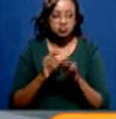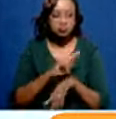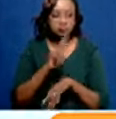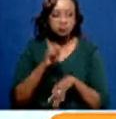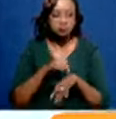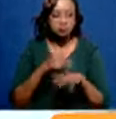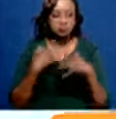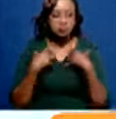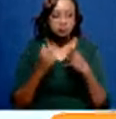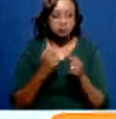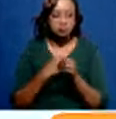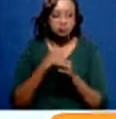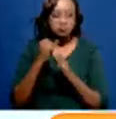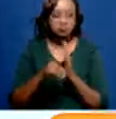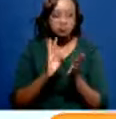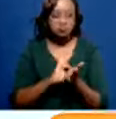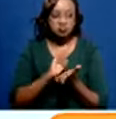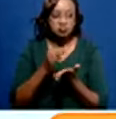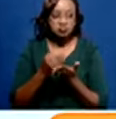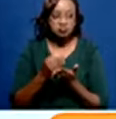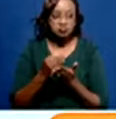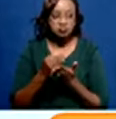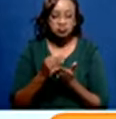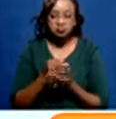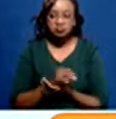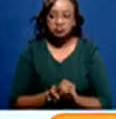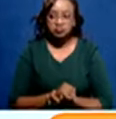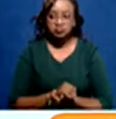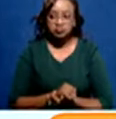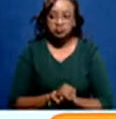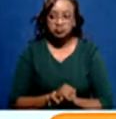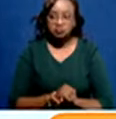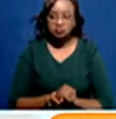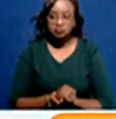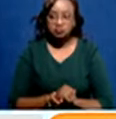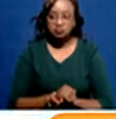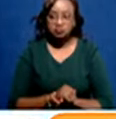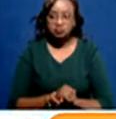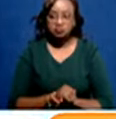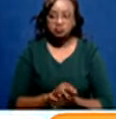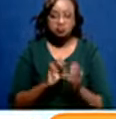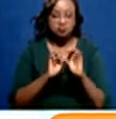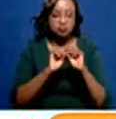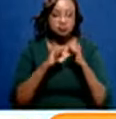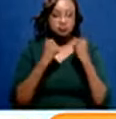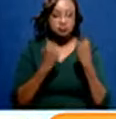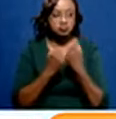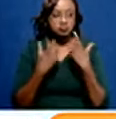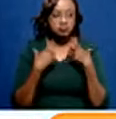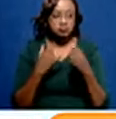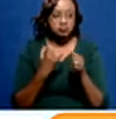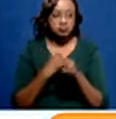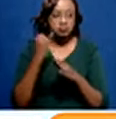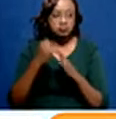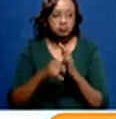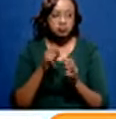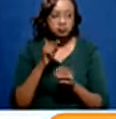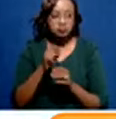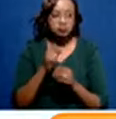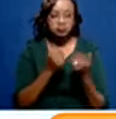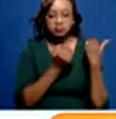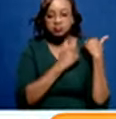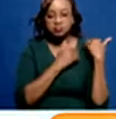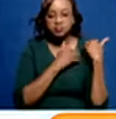was a fund in itself, and it was an entire body on its own. So the Social Health Authority is the body that is going to manage three